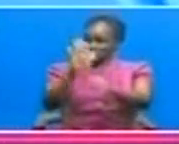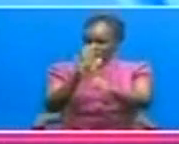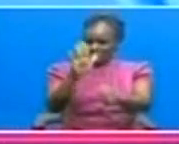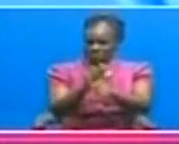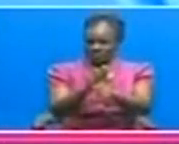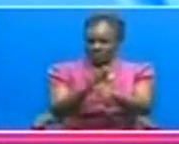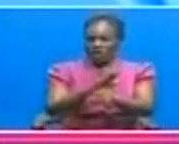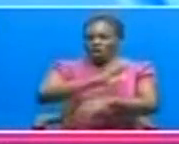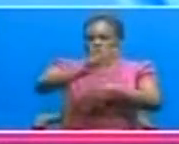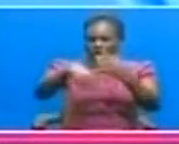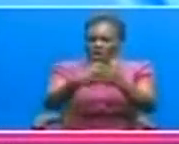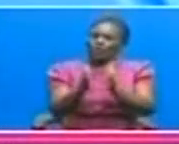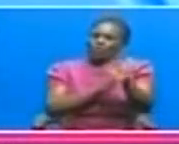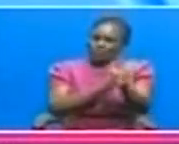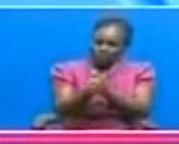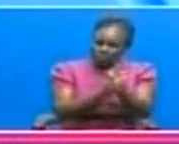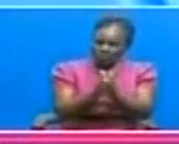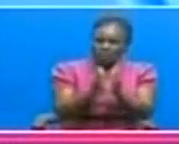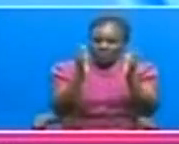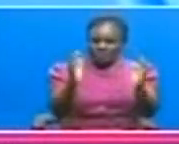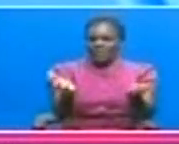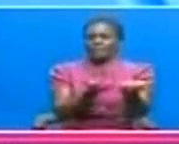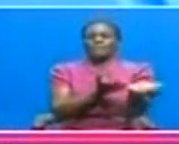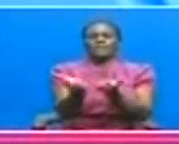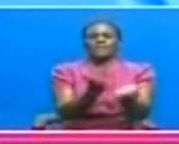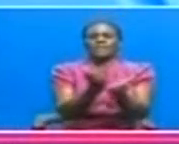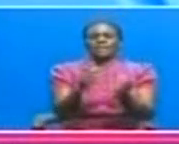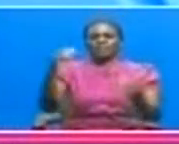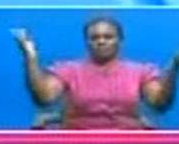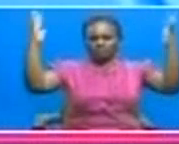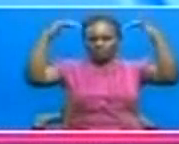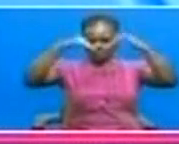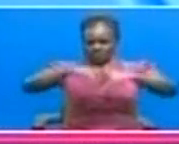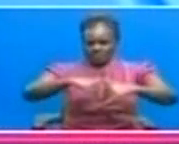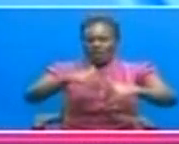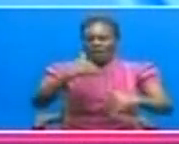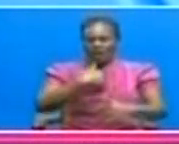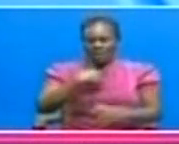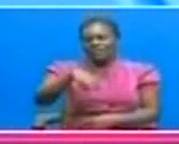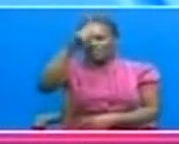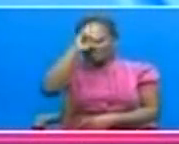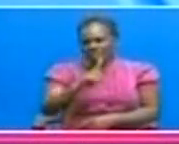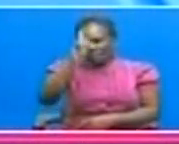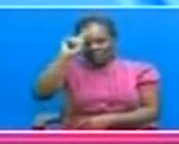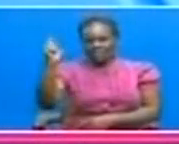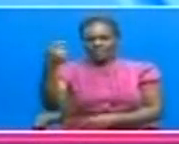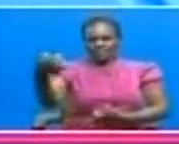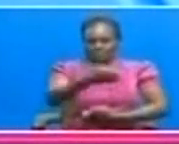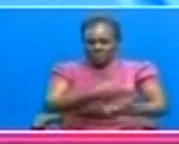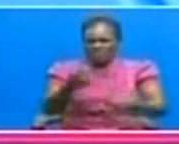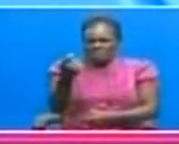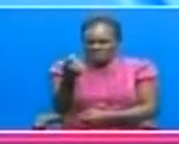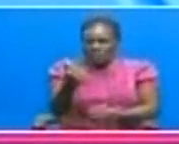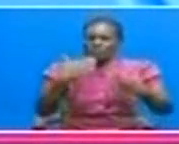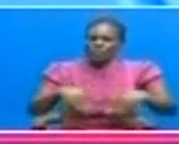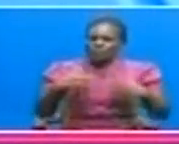Now, amidst all the excitement and big business talk about the Global Entrepreneurship Summit, there is a critical segment of the Kenyan economy that few people